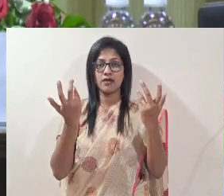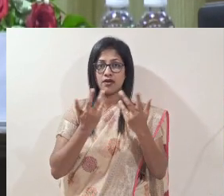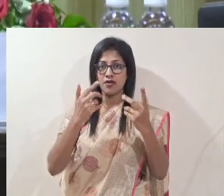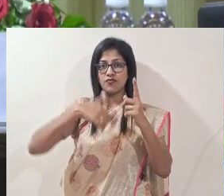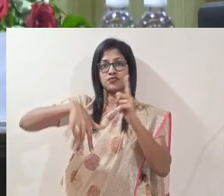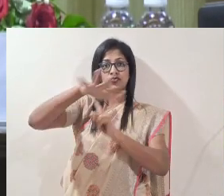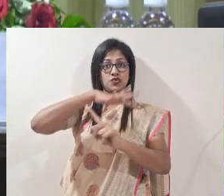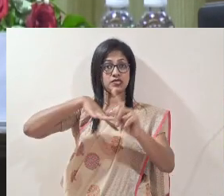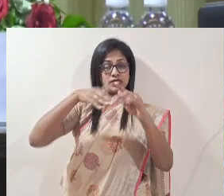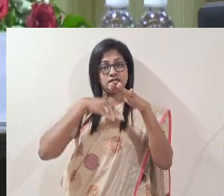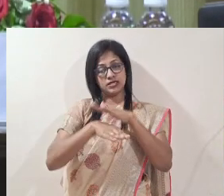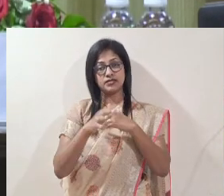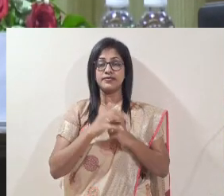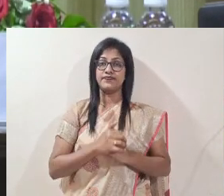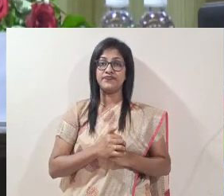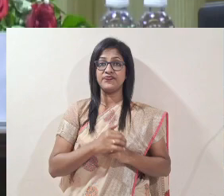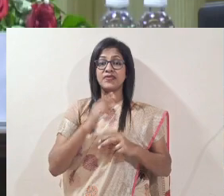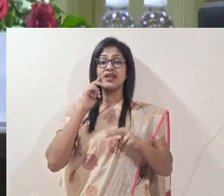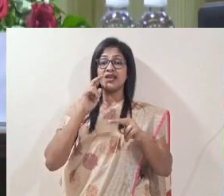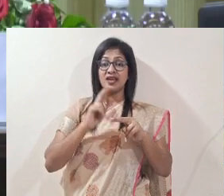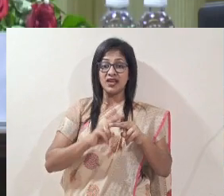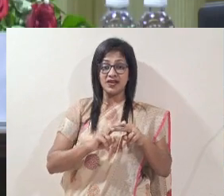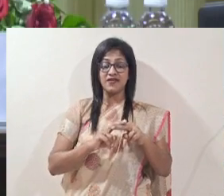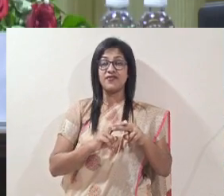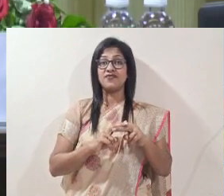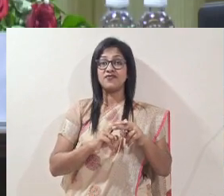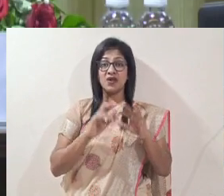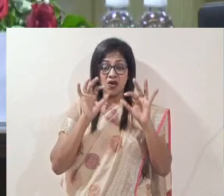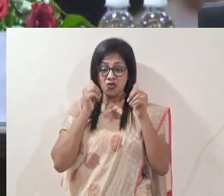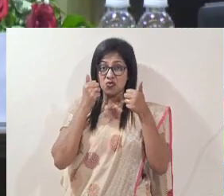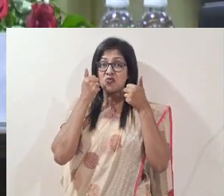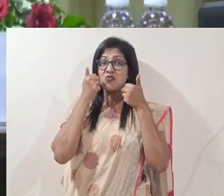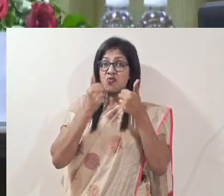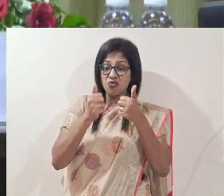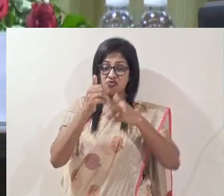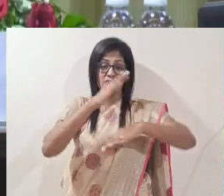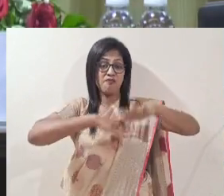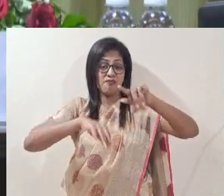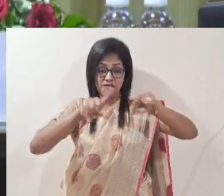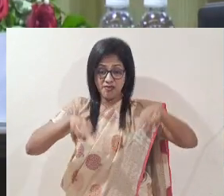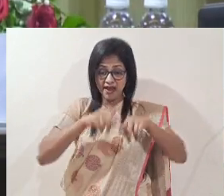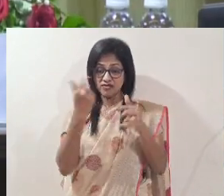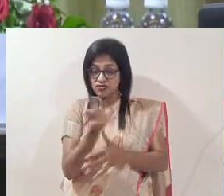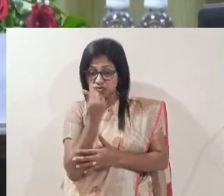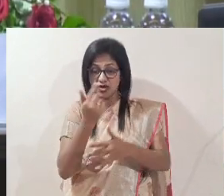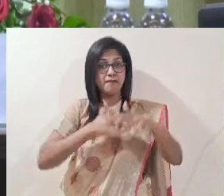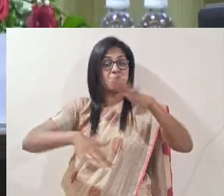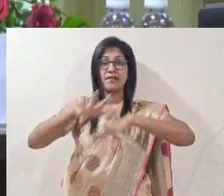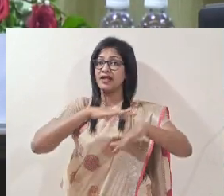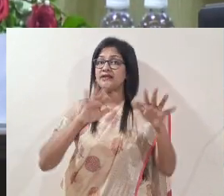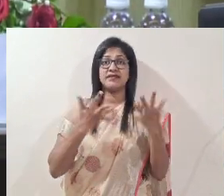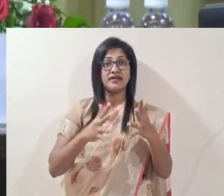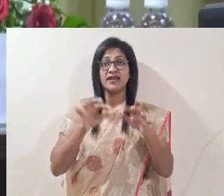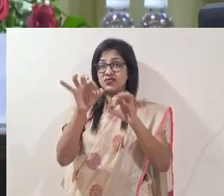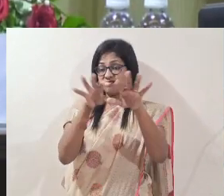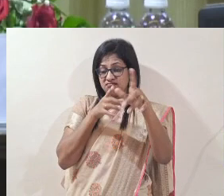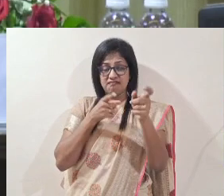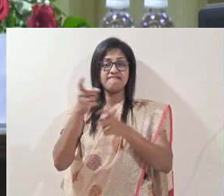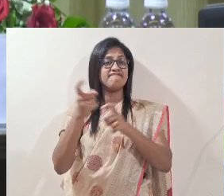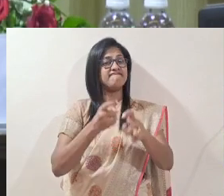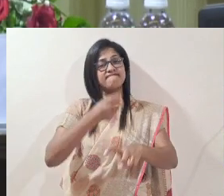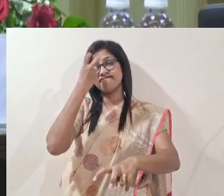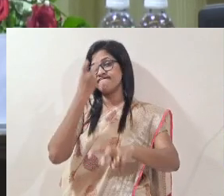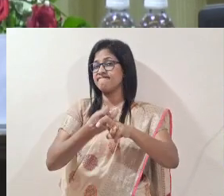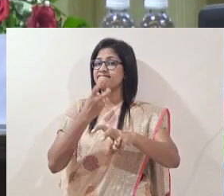Because without having had good land use planning, it is extremely difficult to manage a city. As